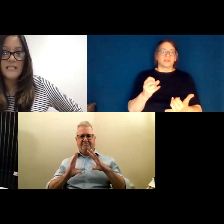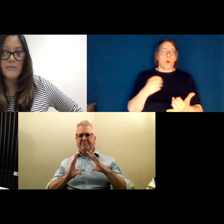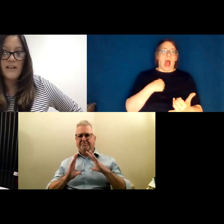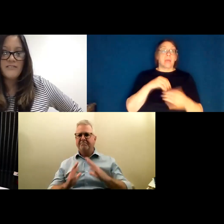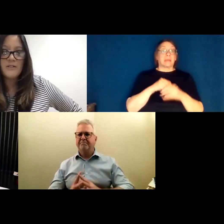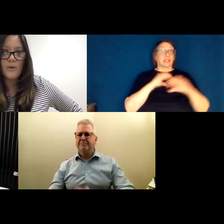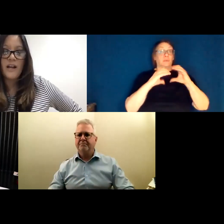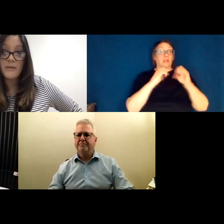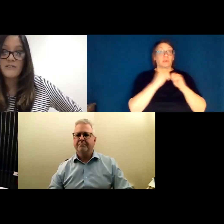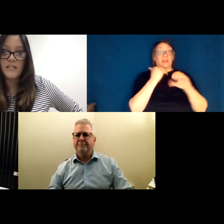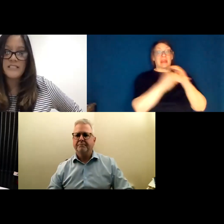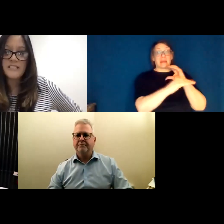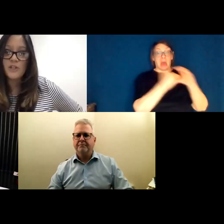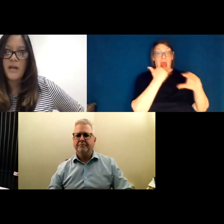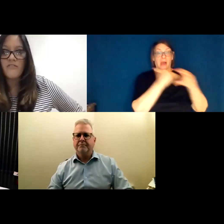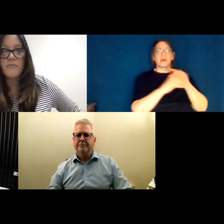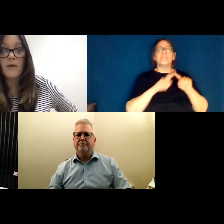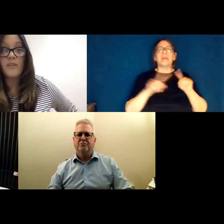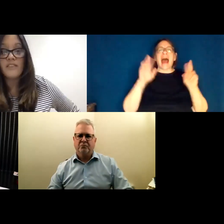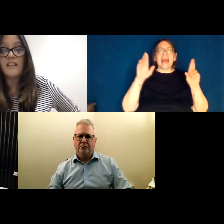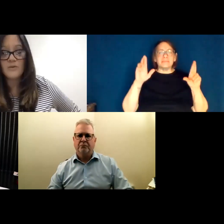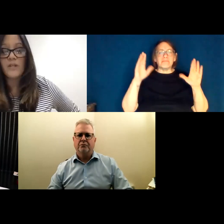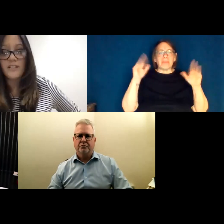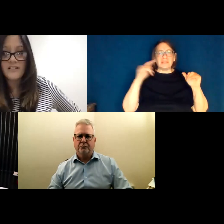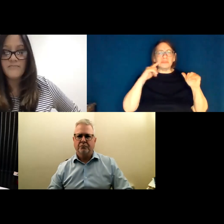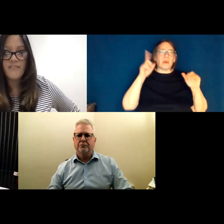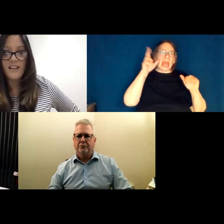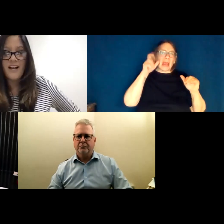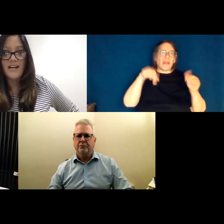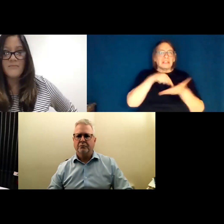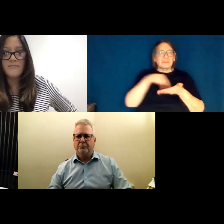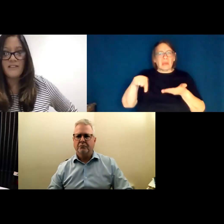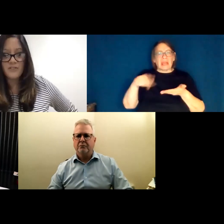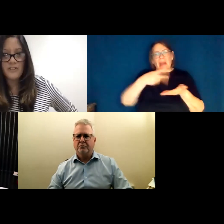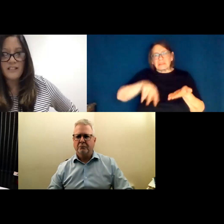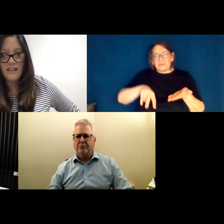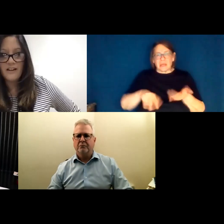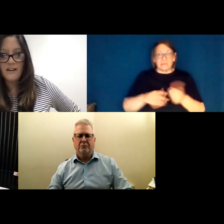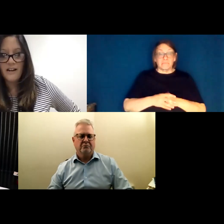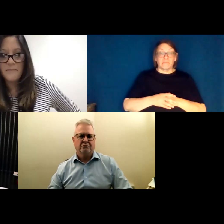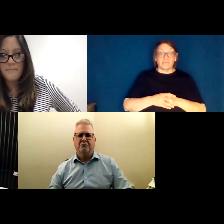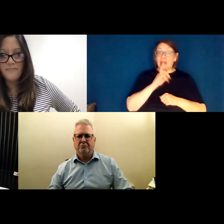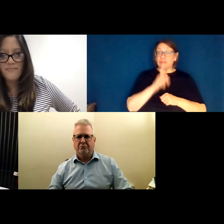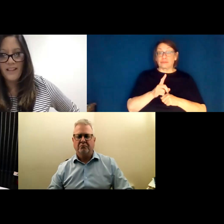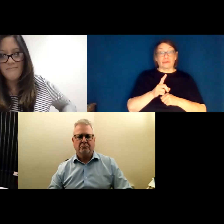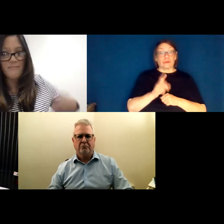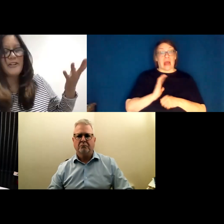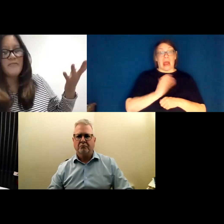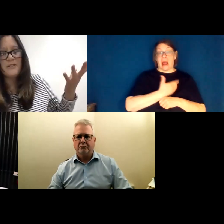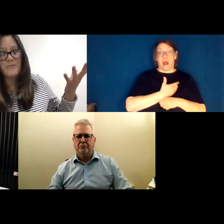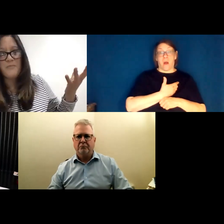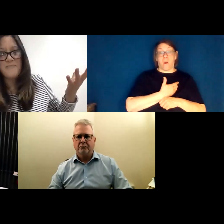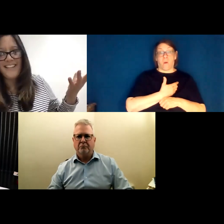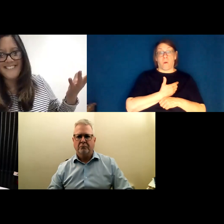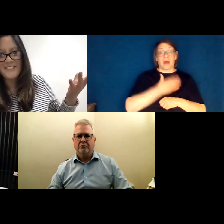via email. So I am expecting to hear back from them within the next week. And certainly their